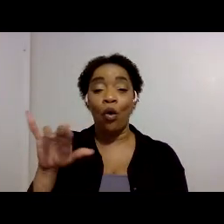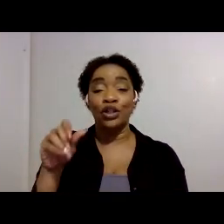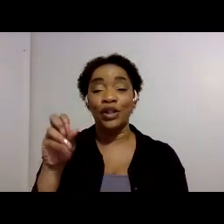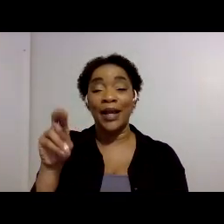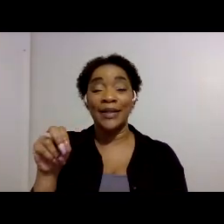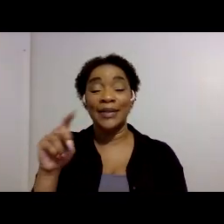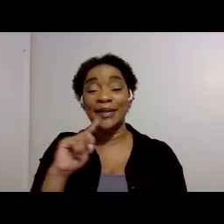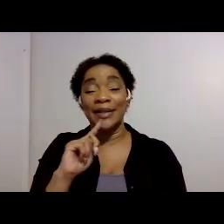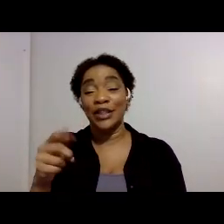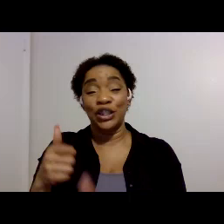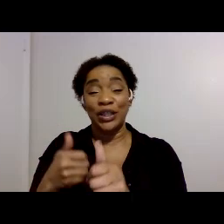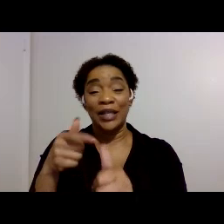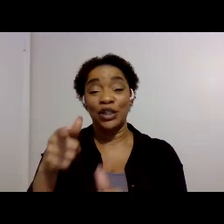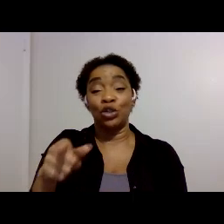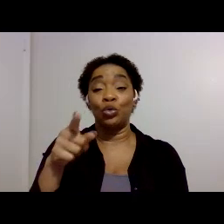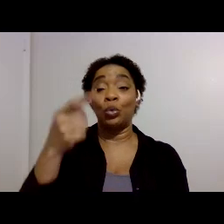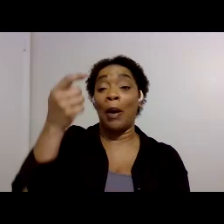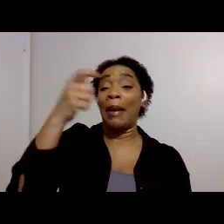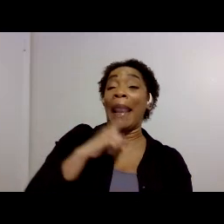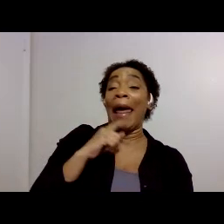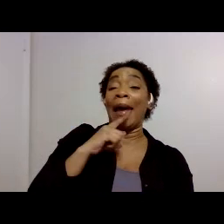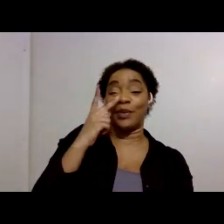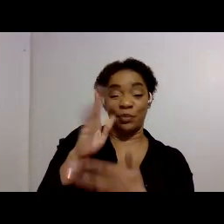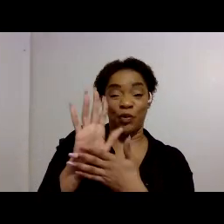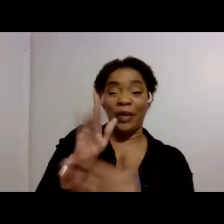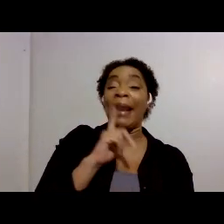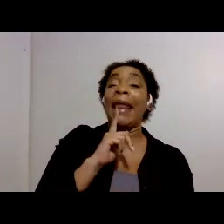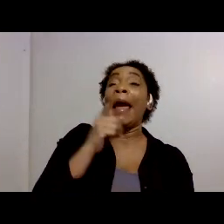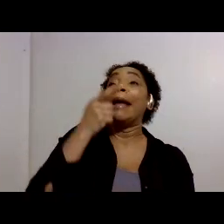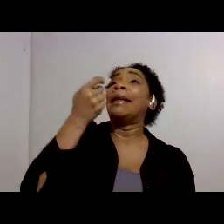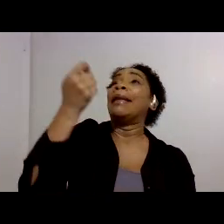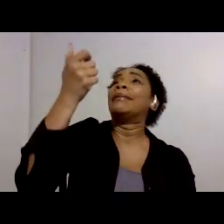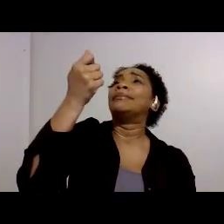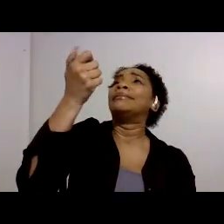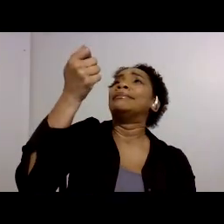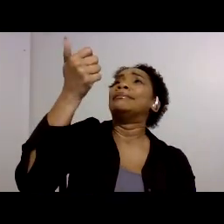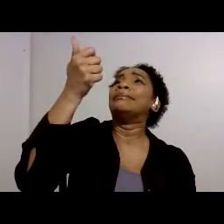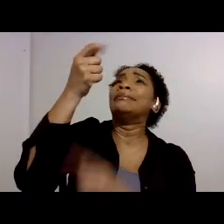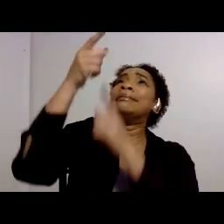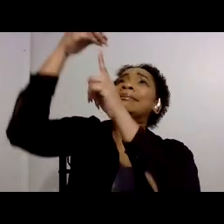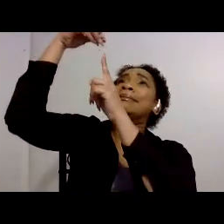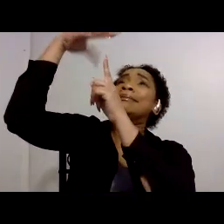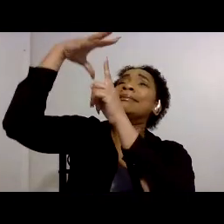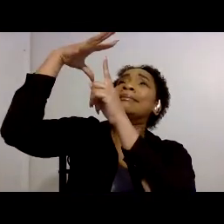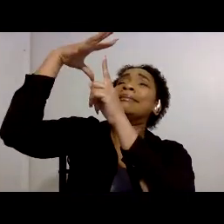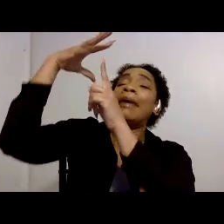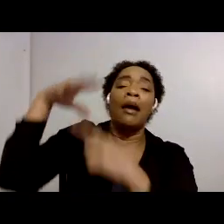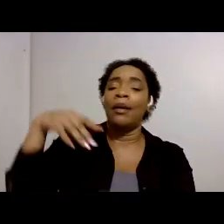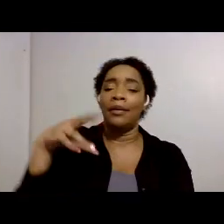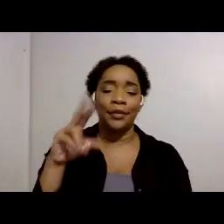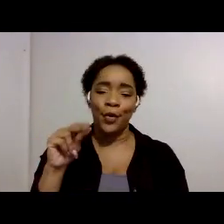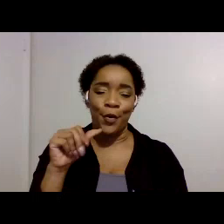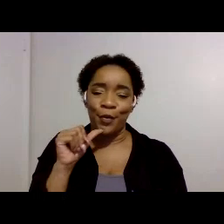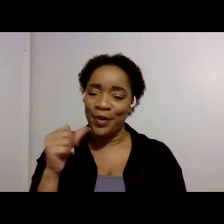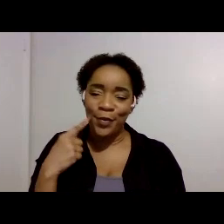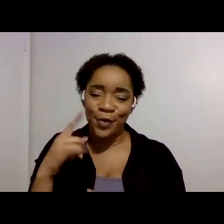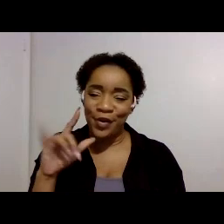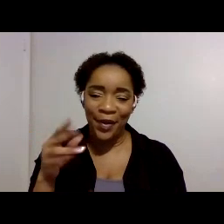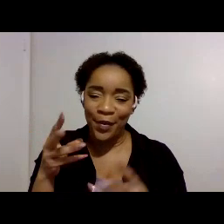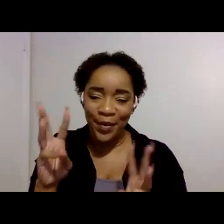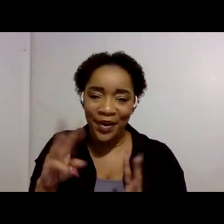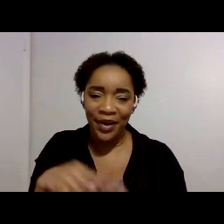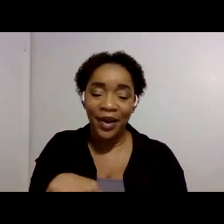time. Those are meant to contain the fire to a certain area. So if you're in a building on the seventh floor and the alarm goes off